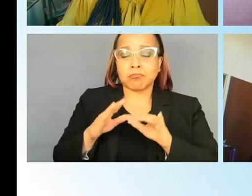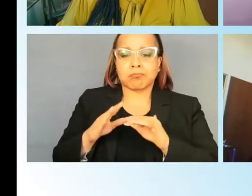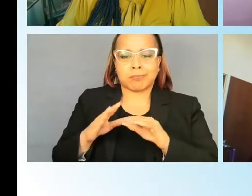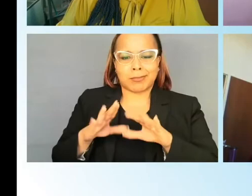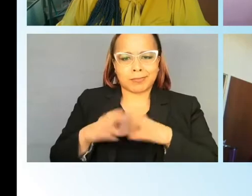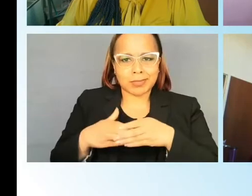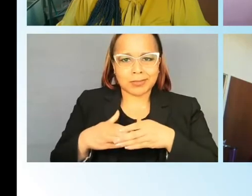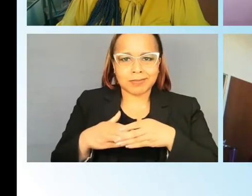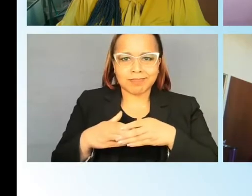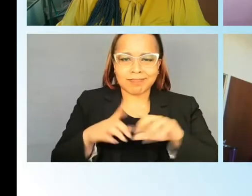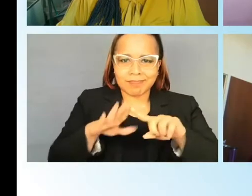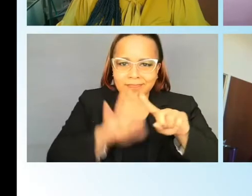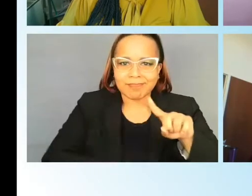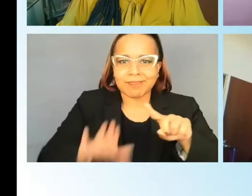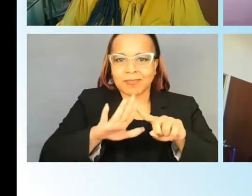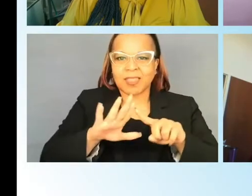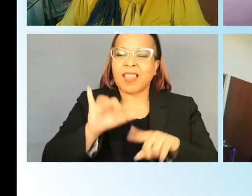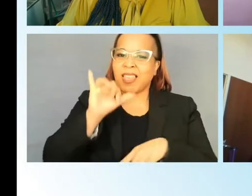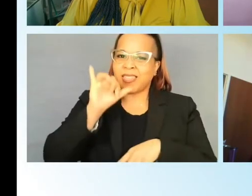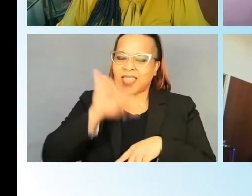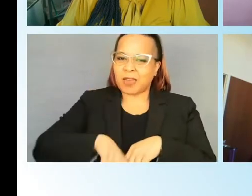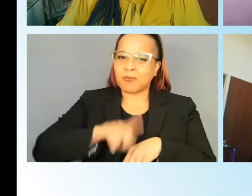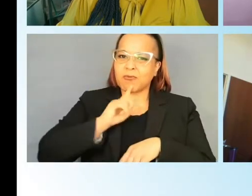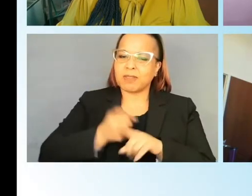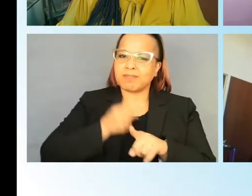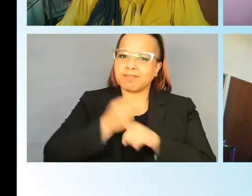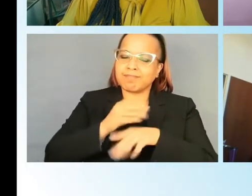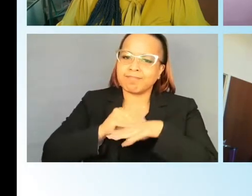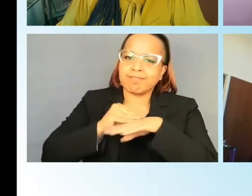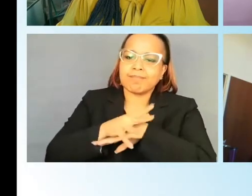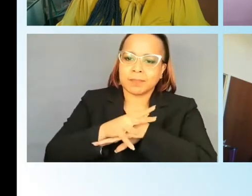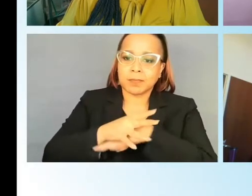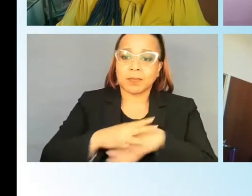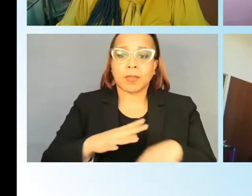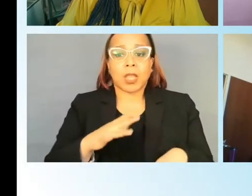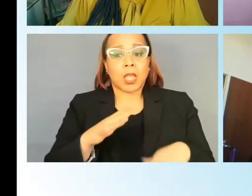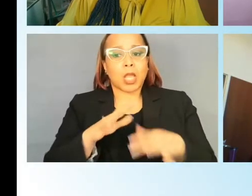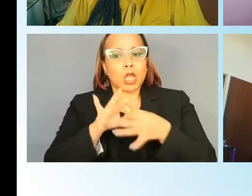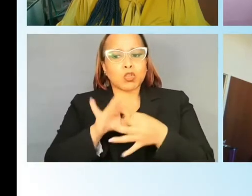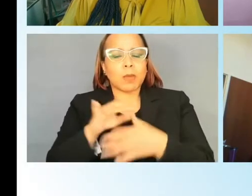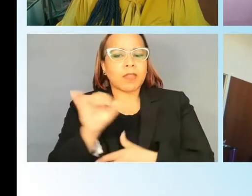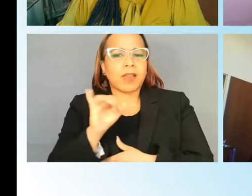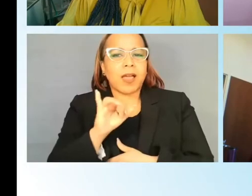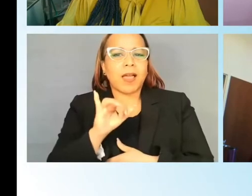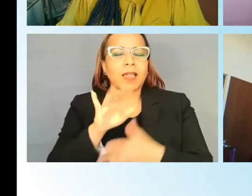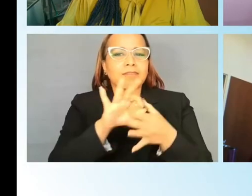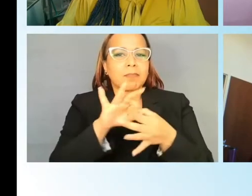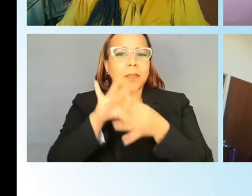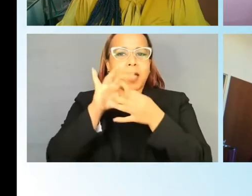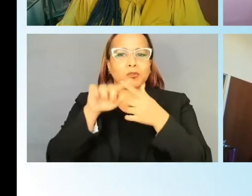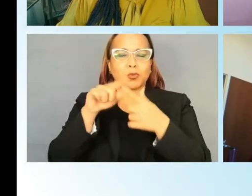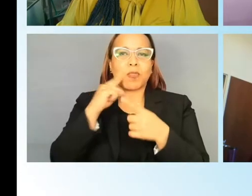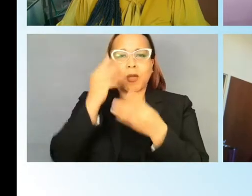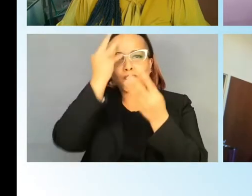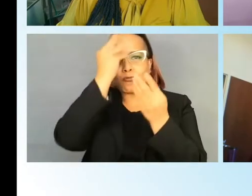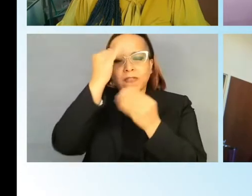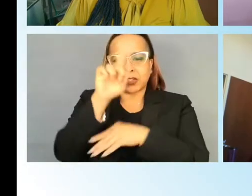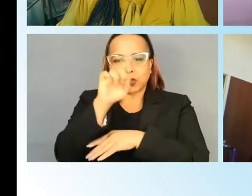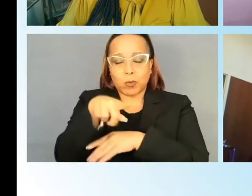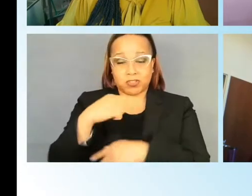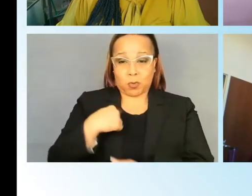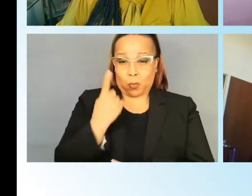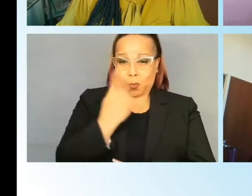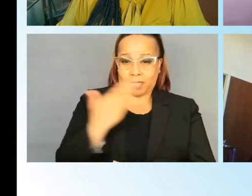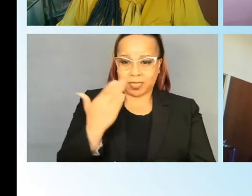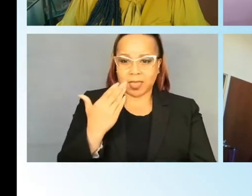institution, that goes a long way. In terms of like thinking back to the reflection question, I think one thing I've learned in